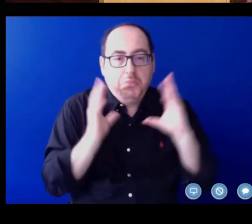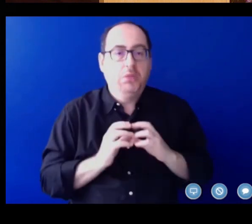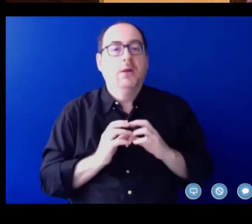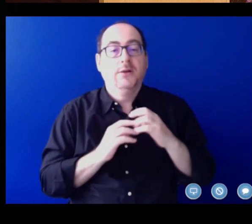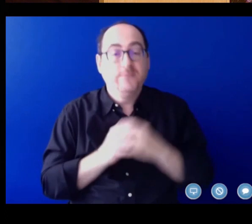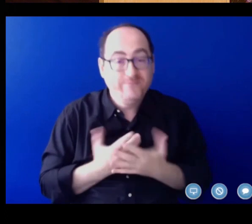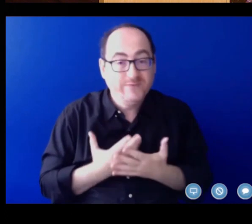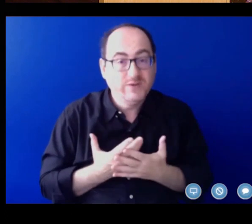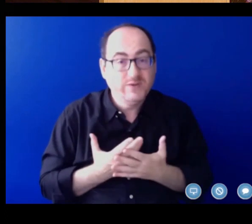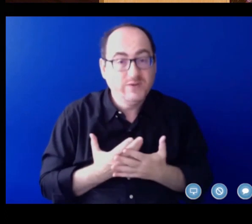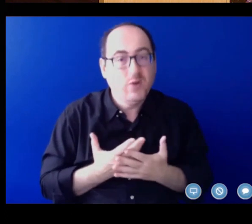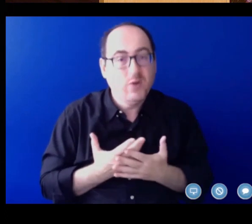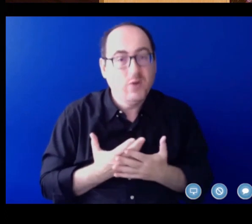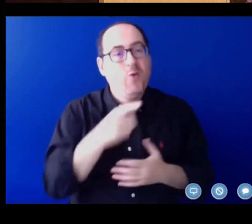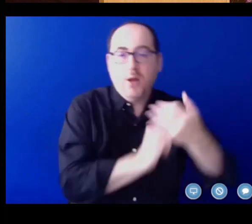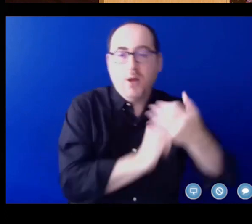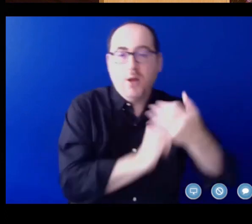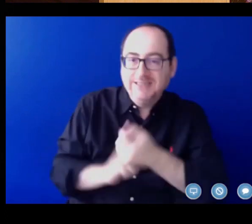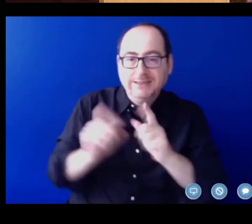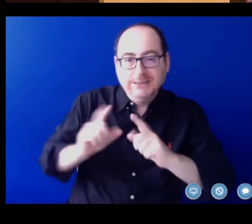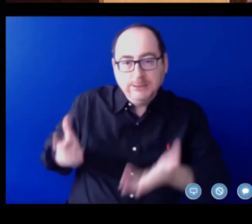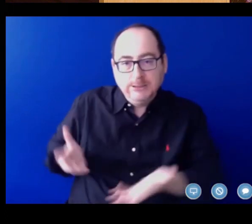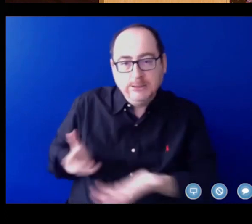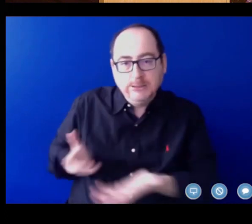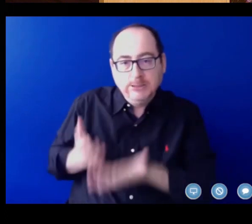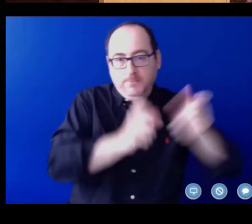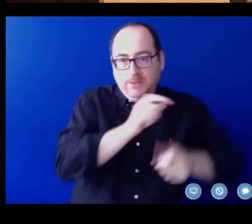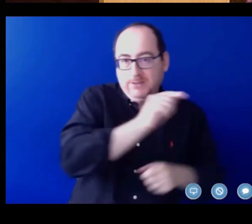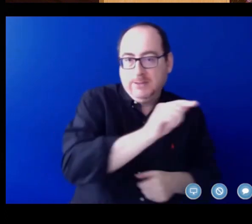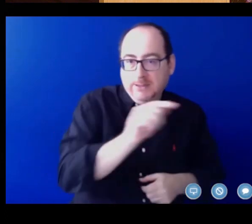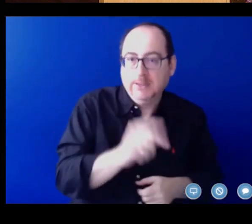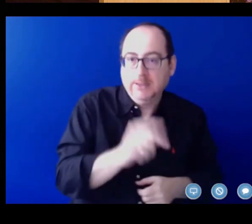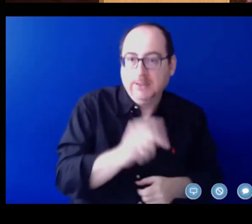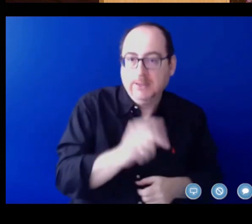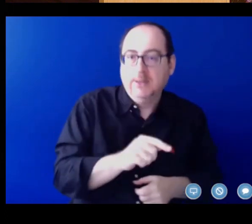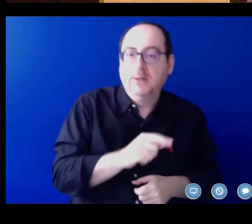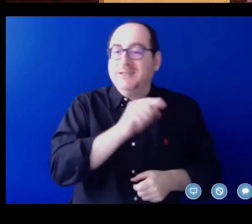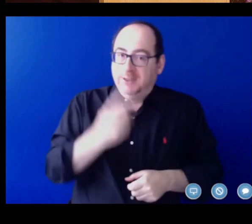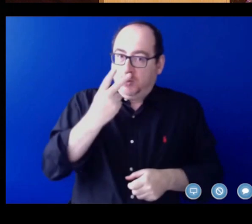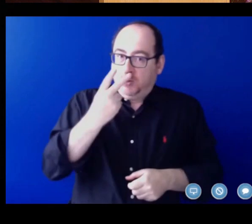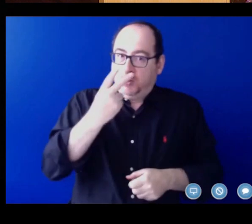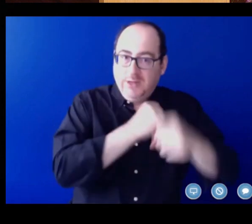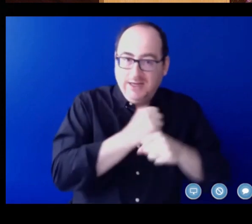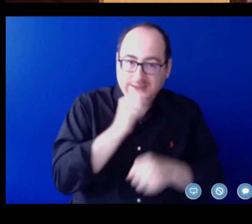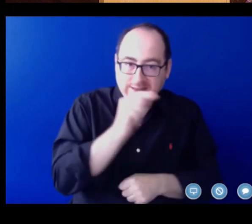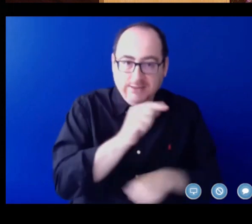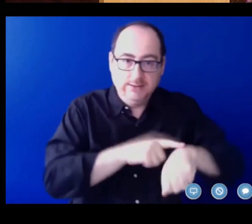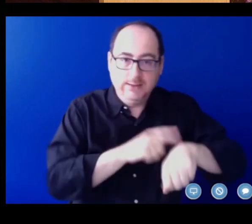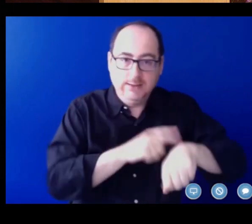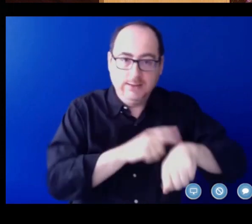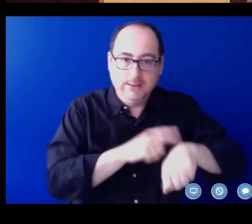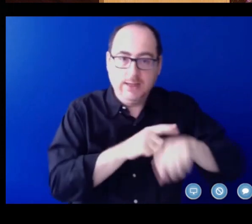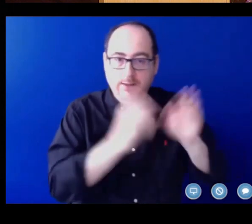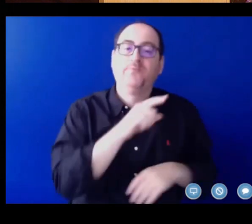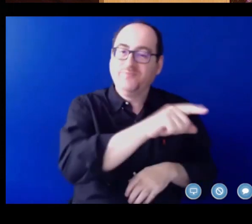is a program where Foundation House staff work for 2 years at a time with clusters of 6 to 8 primary and secondary schools in an area,